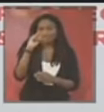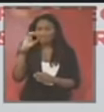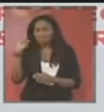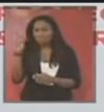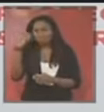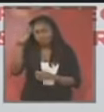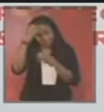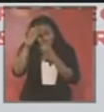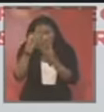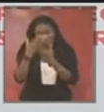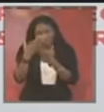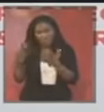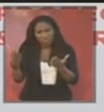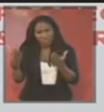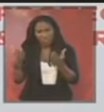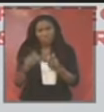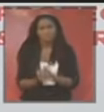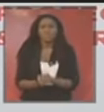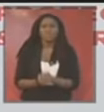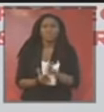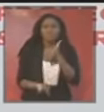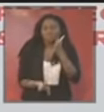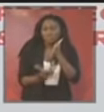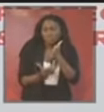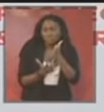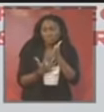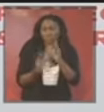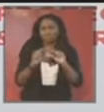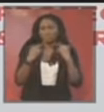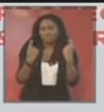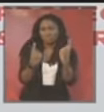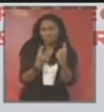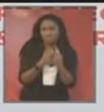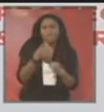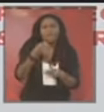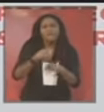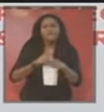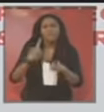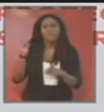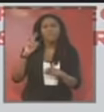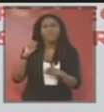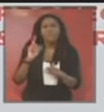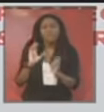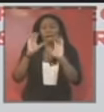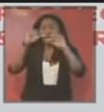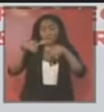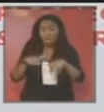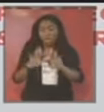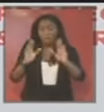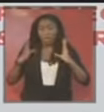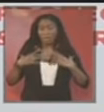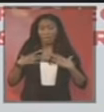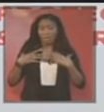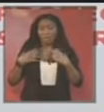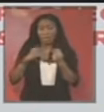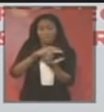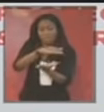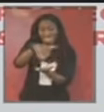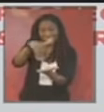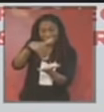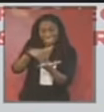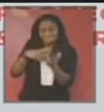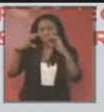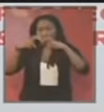the National Technical Advisory Group. He's also from the Caribbean Health Center for Systems Research and